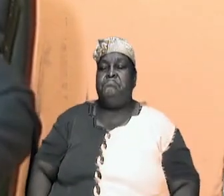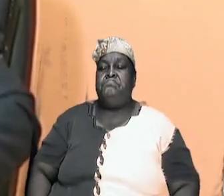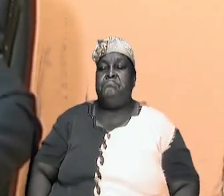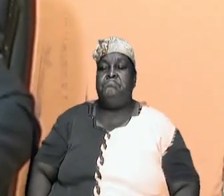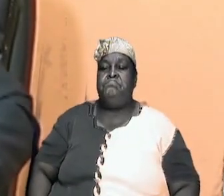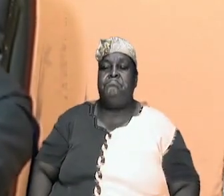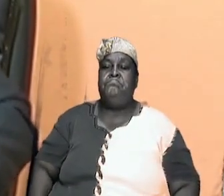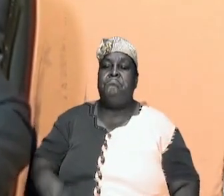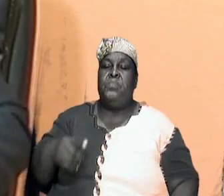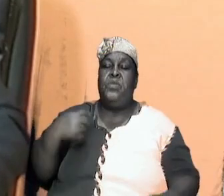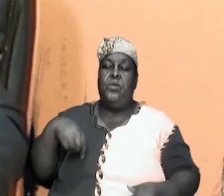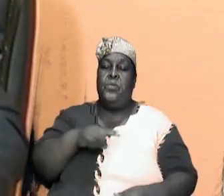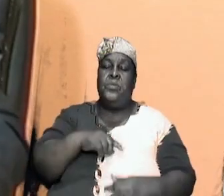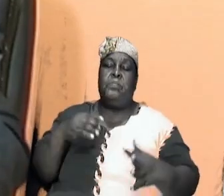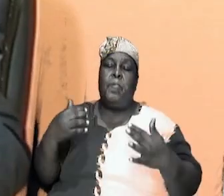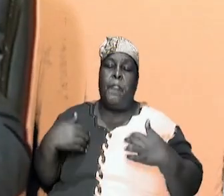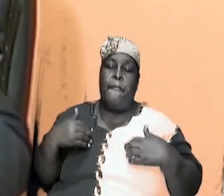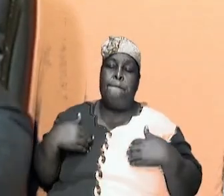we have.